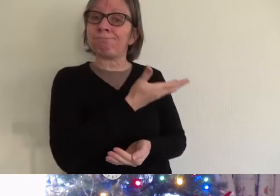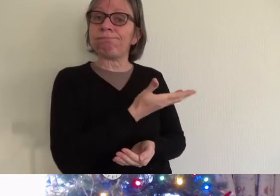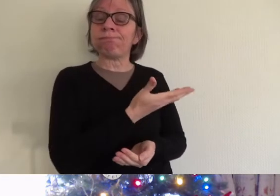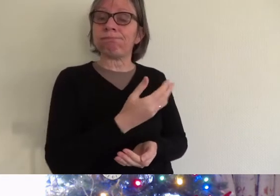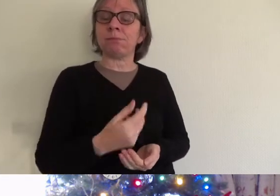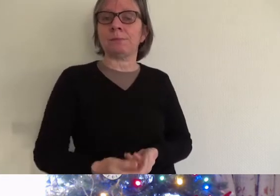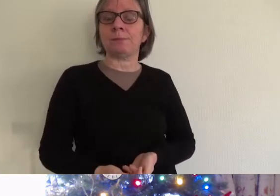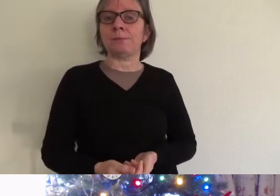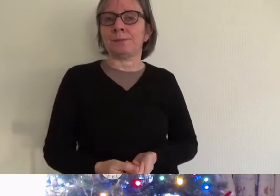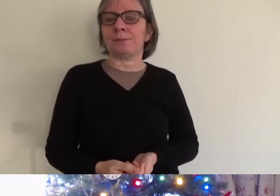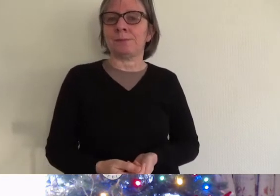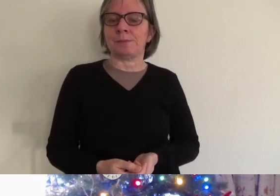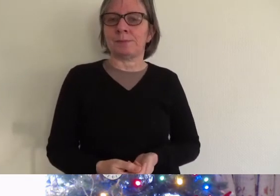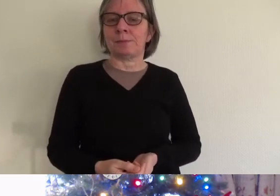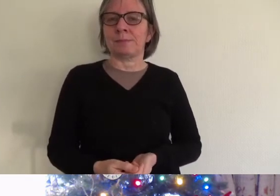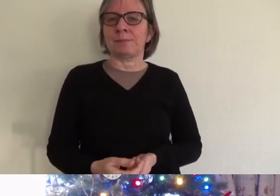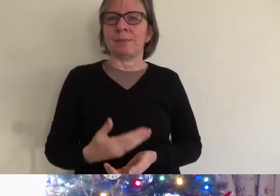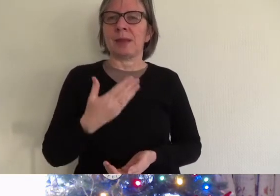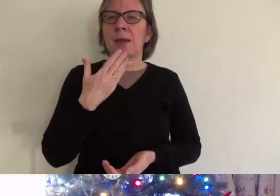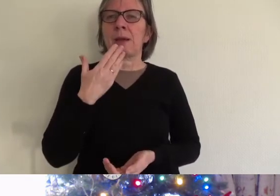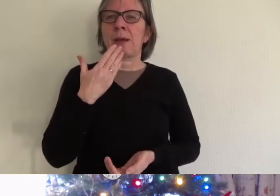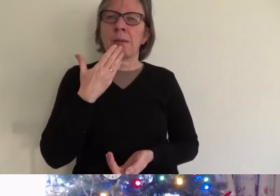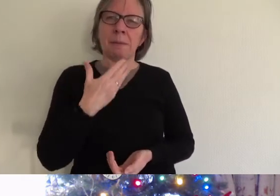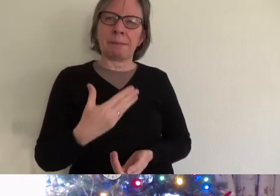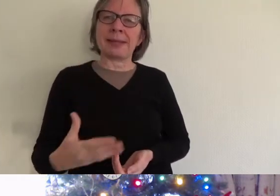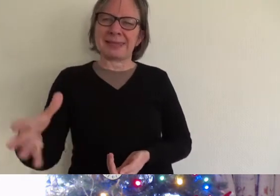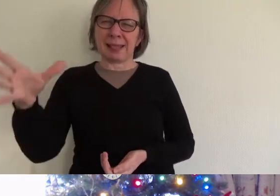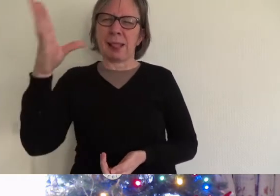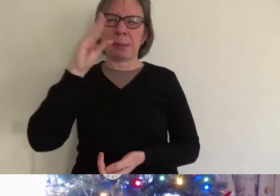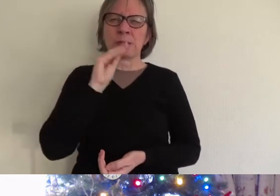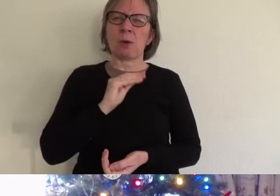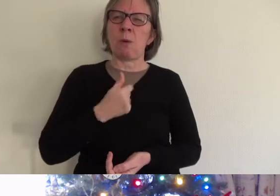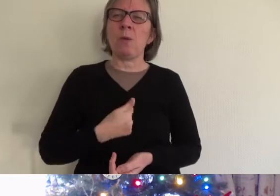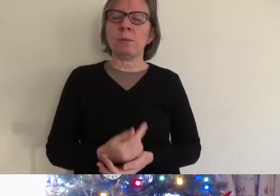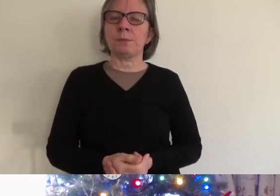doing since March, then please let Jeremy know,